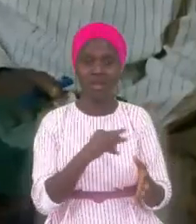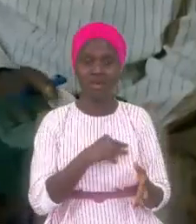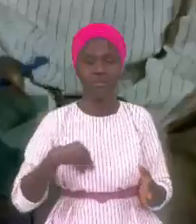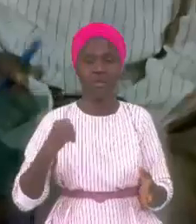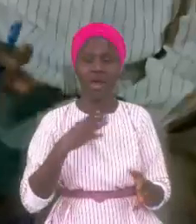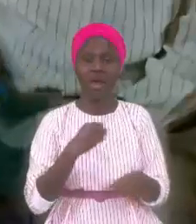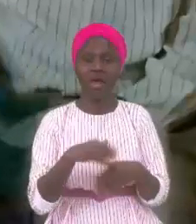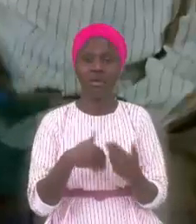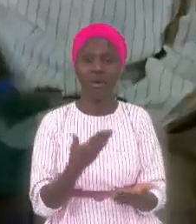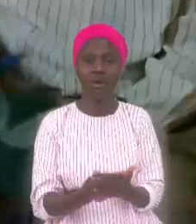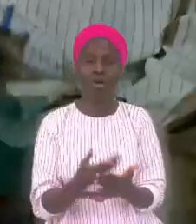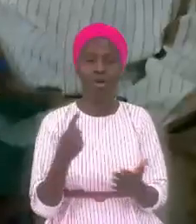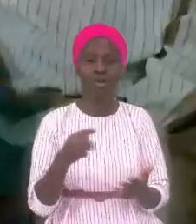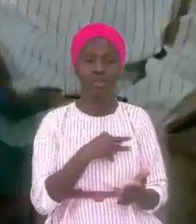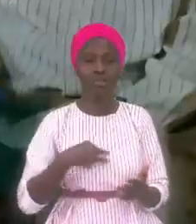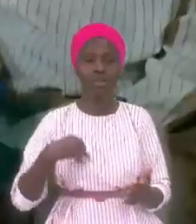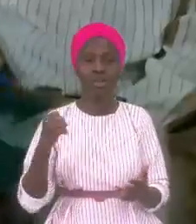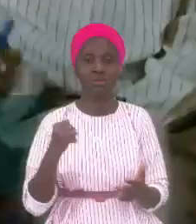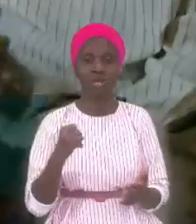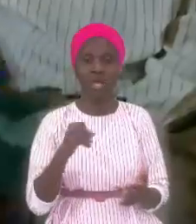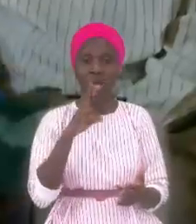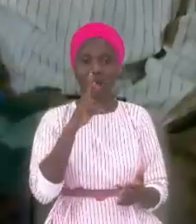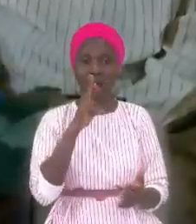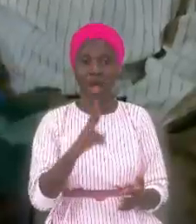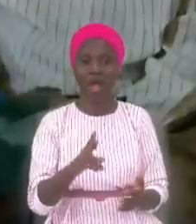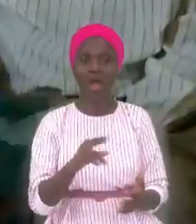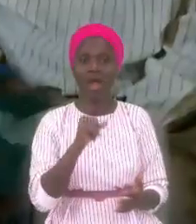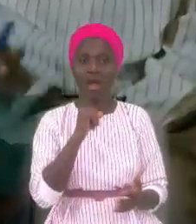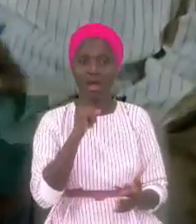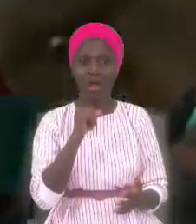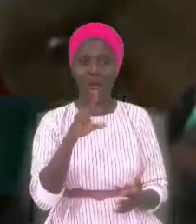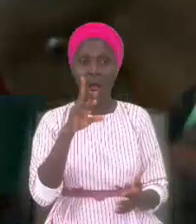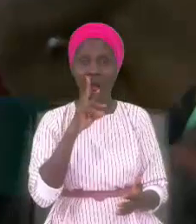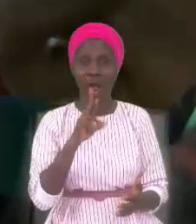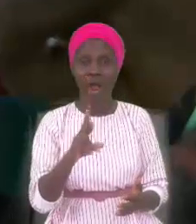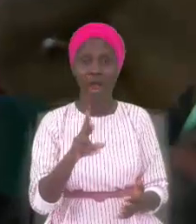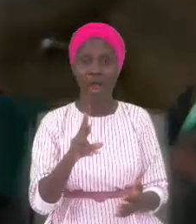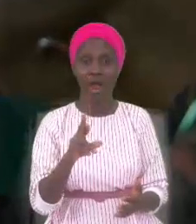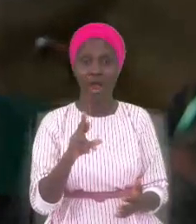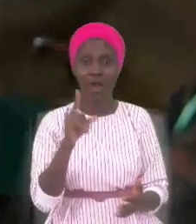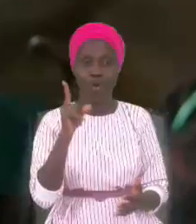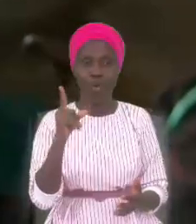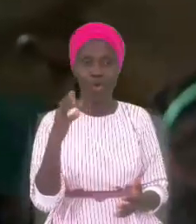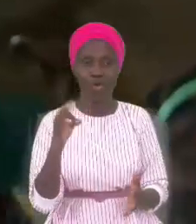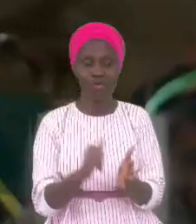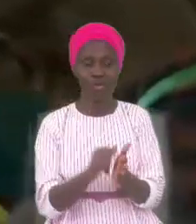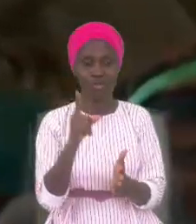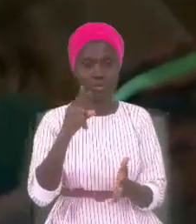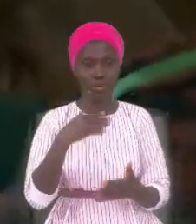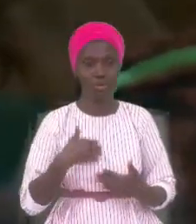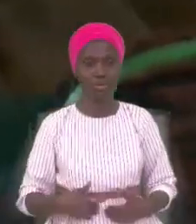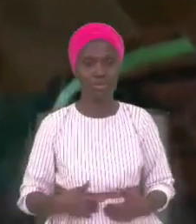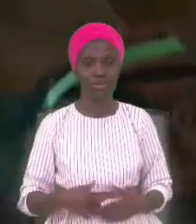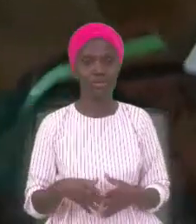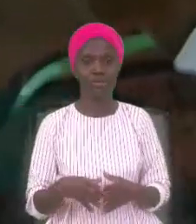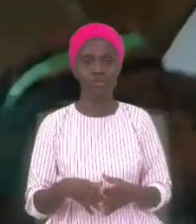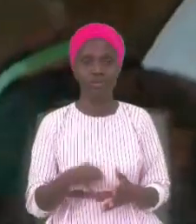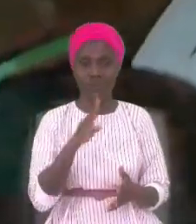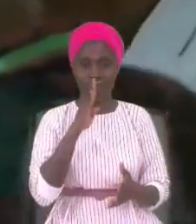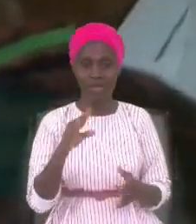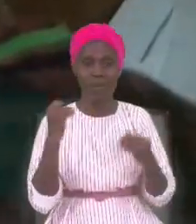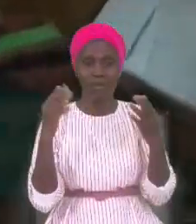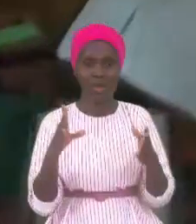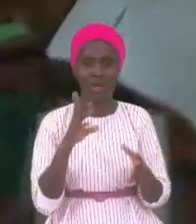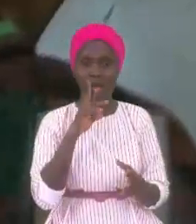members are not of that one body, being many are one body, so